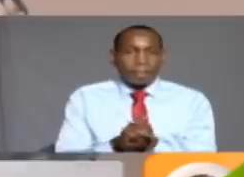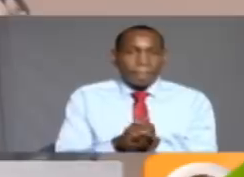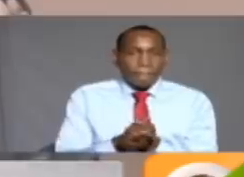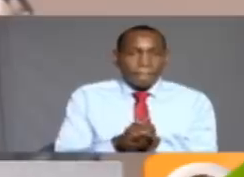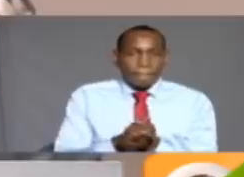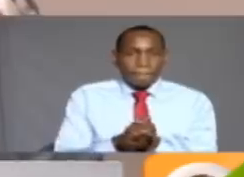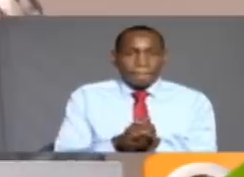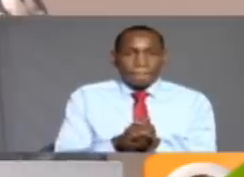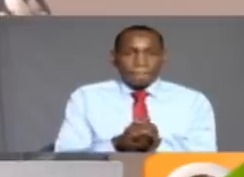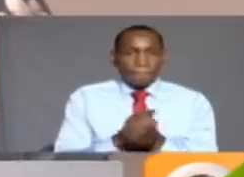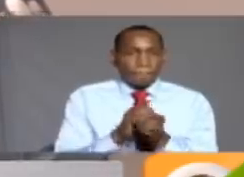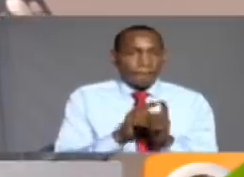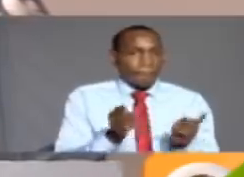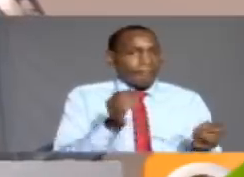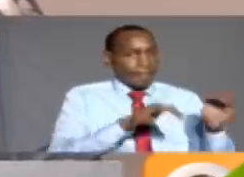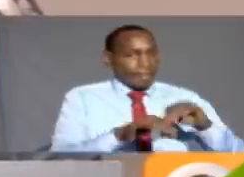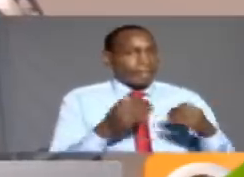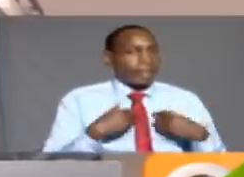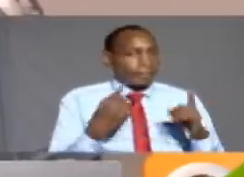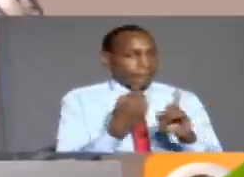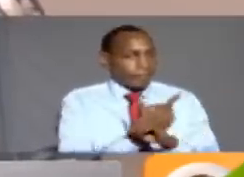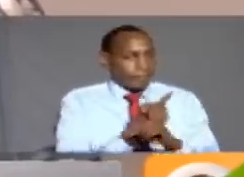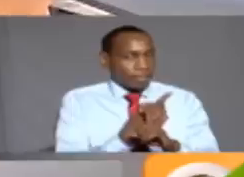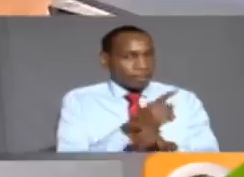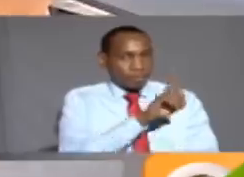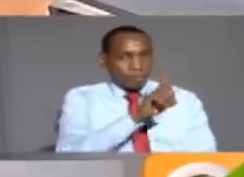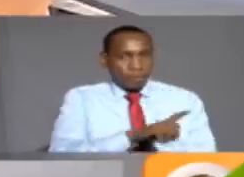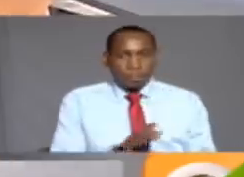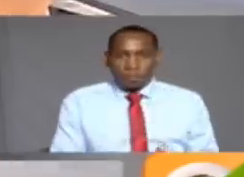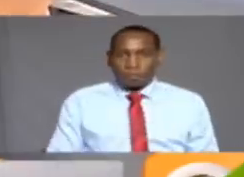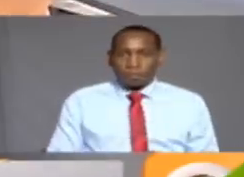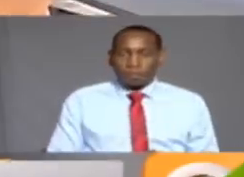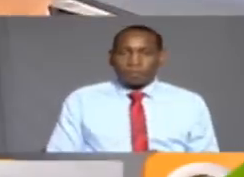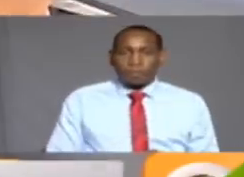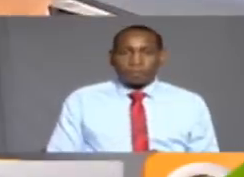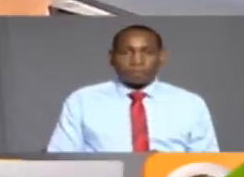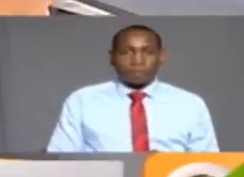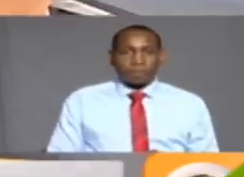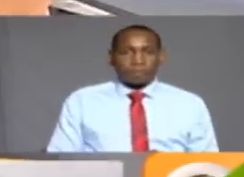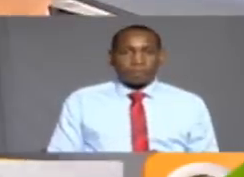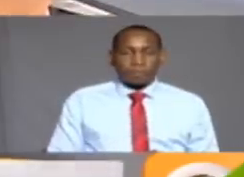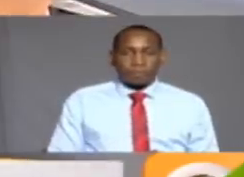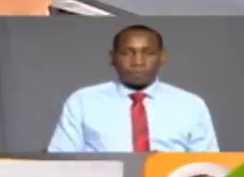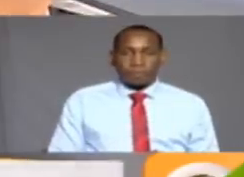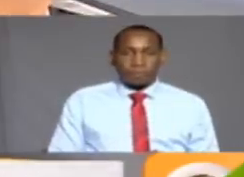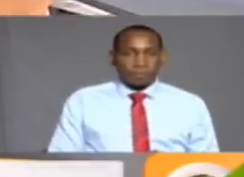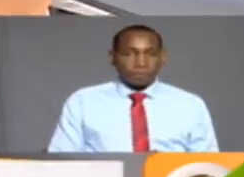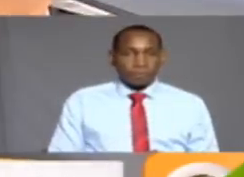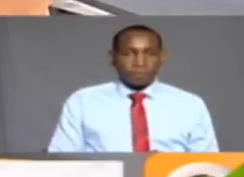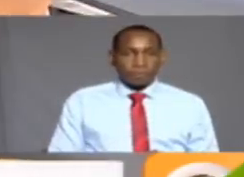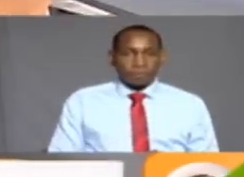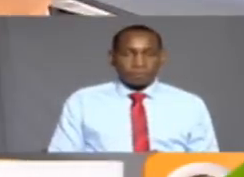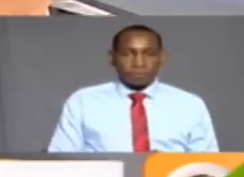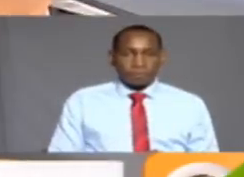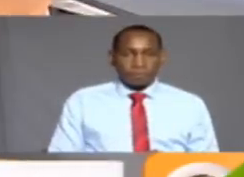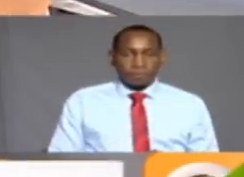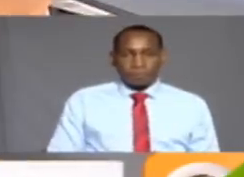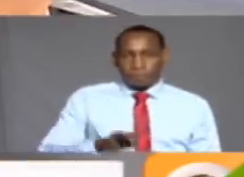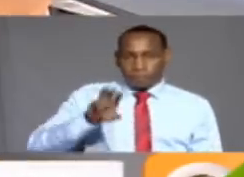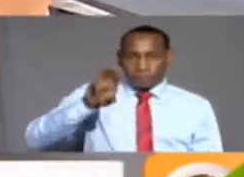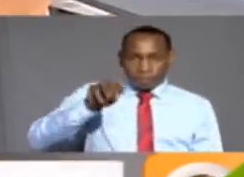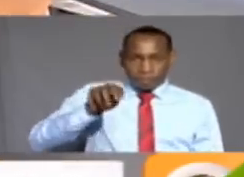but with elected and appointed should not make a difference, of course, in terms of status. No, hold on. Hussein, you just said Murade should not...